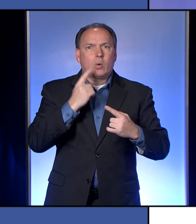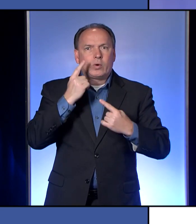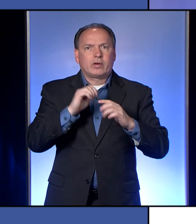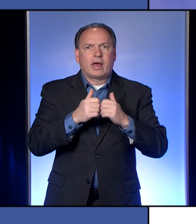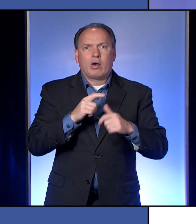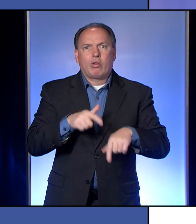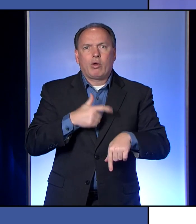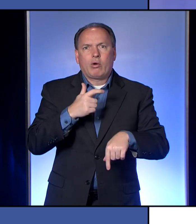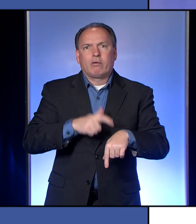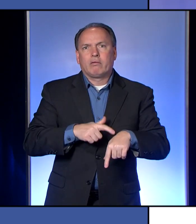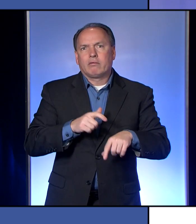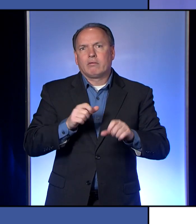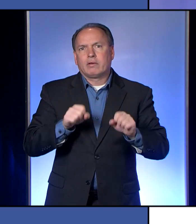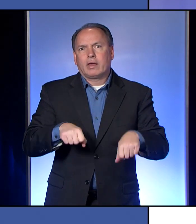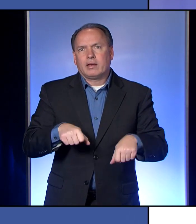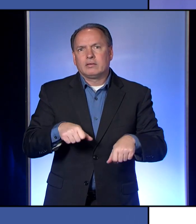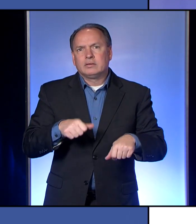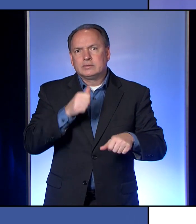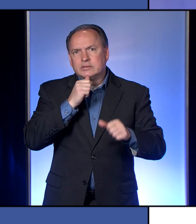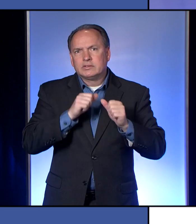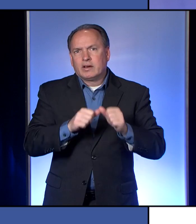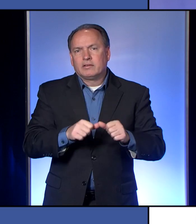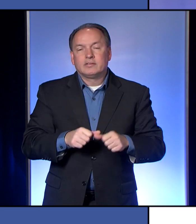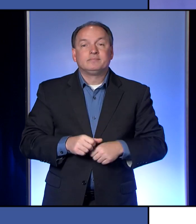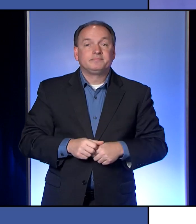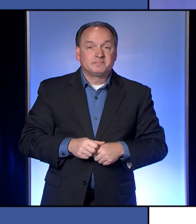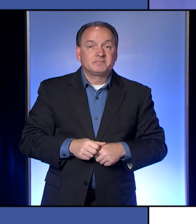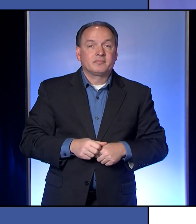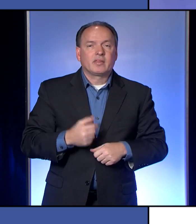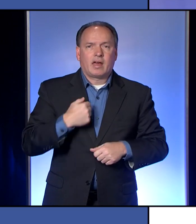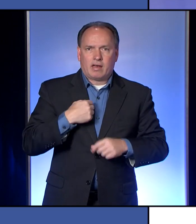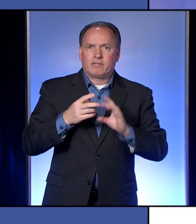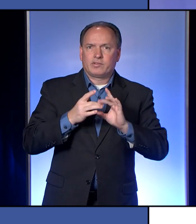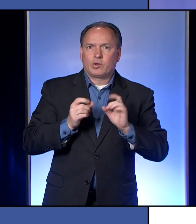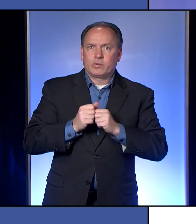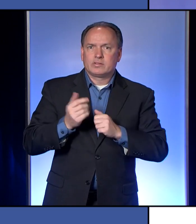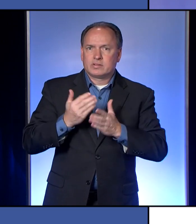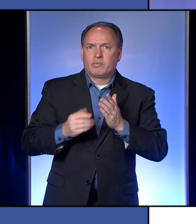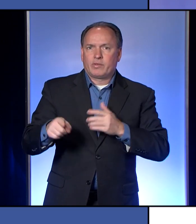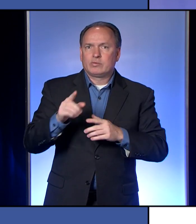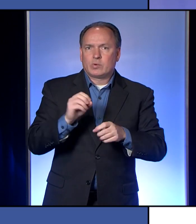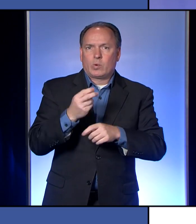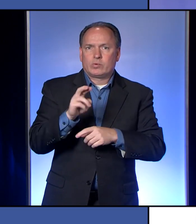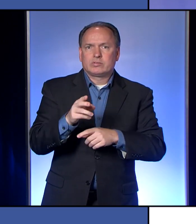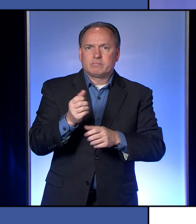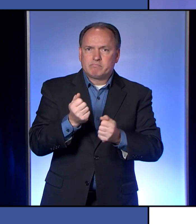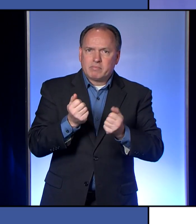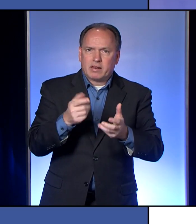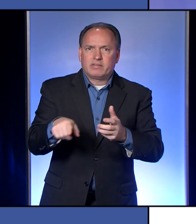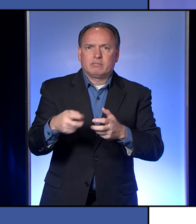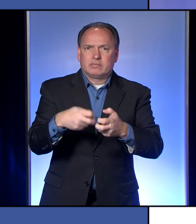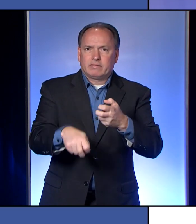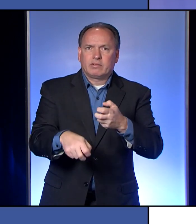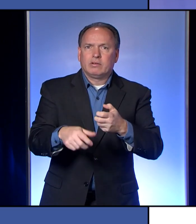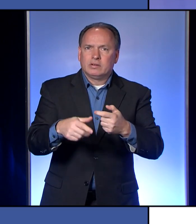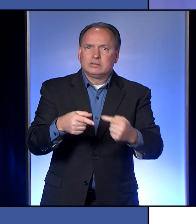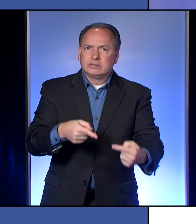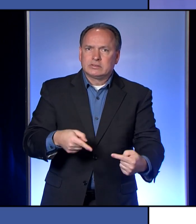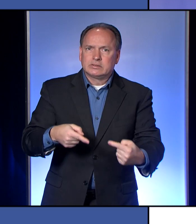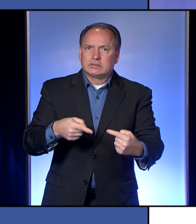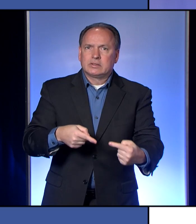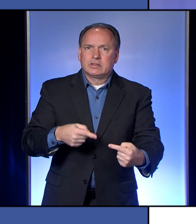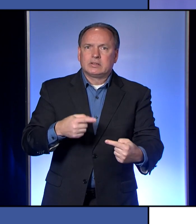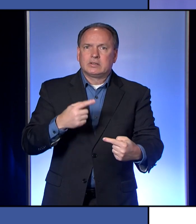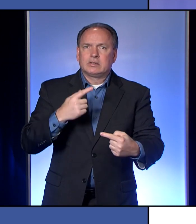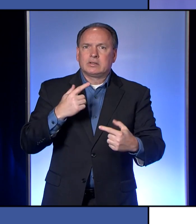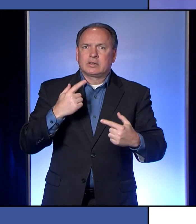I've talked to some of these owners, and it's really, really difficult. And many of them are very concerned whether their business will survive through this.